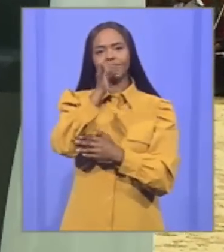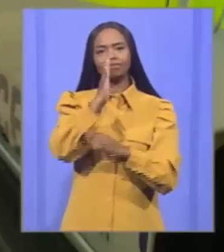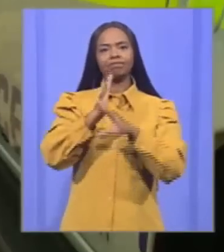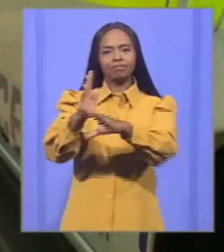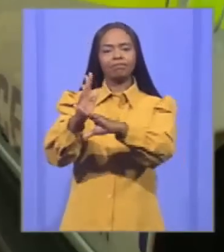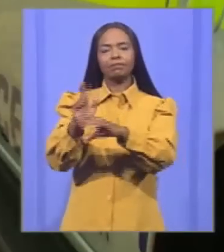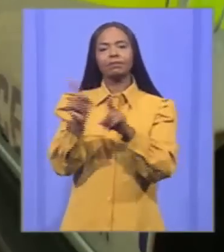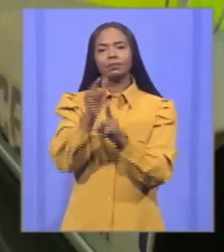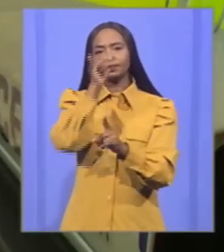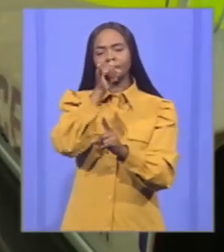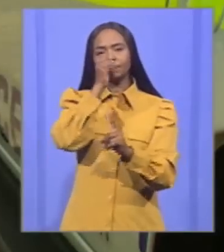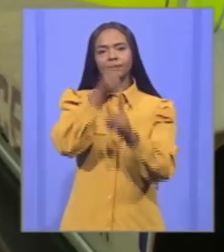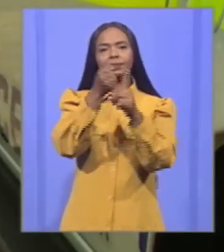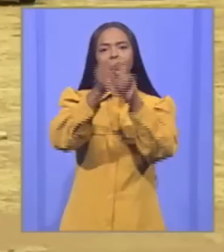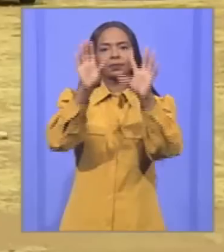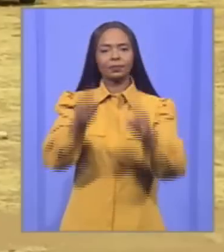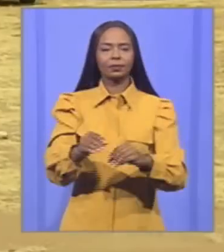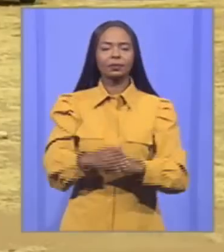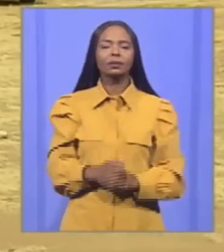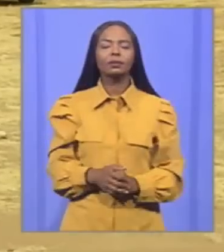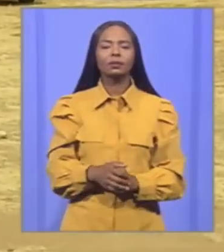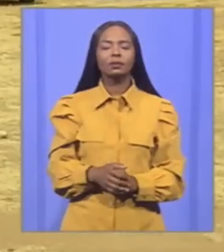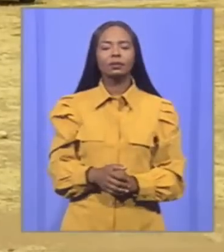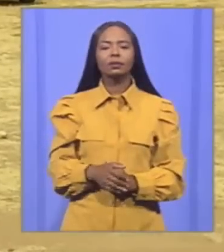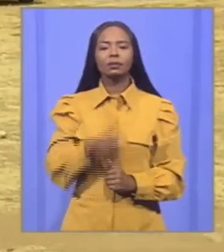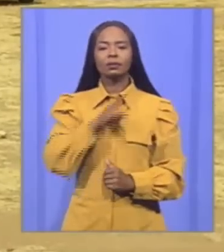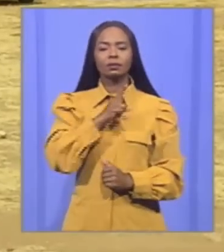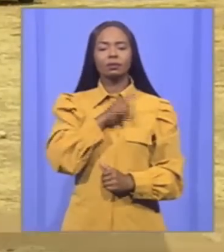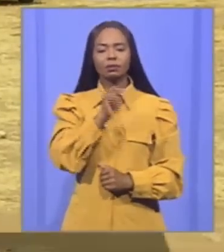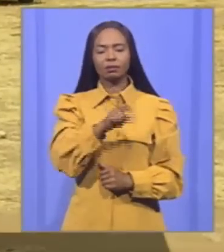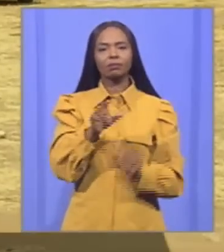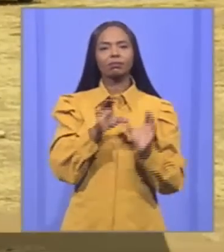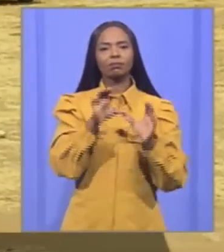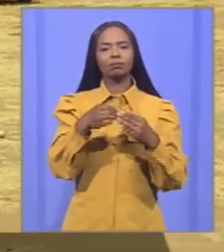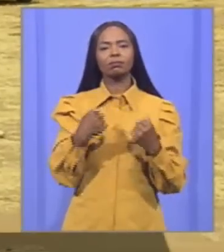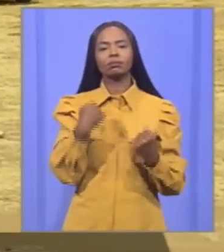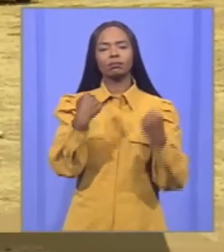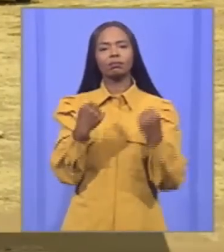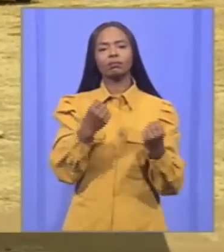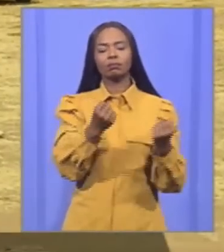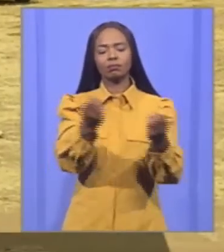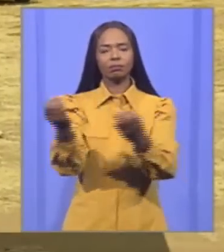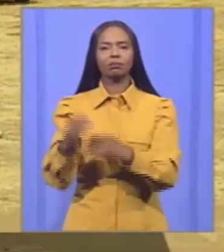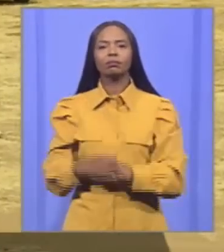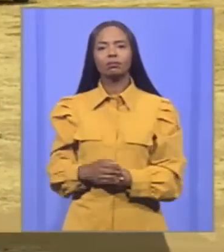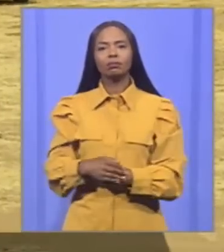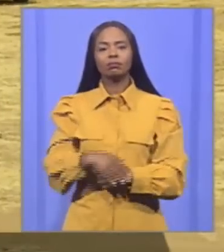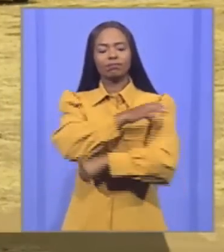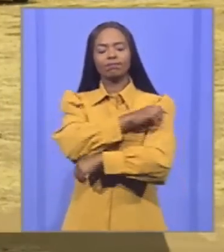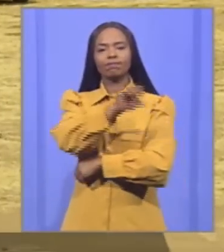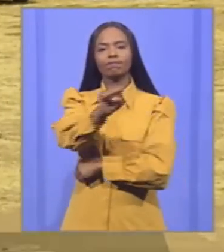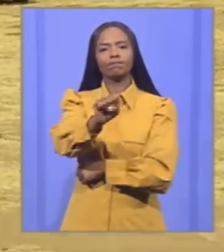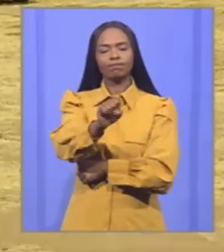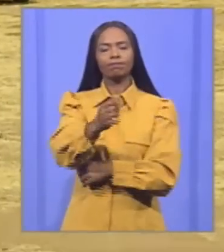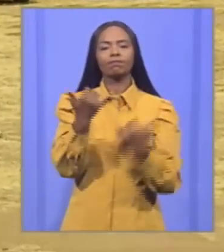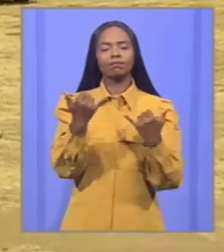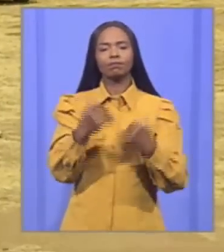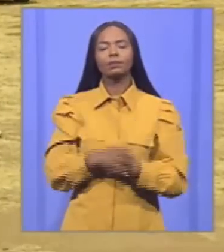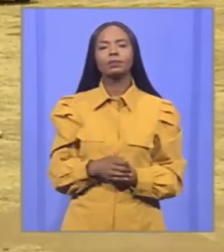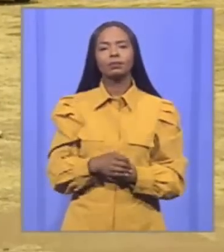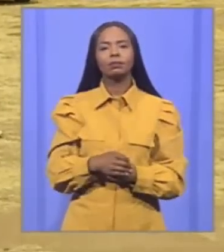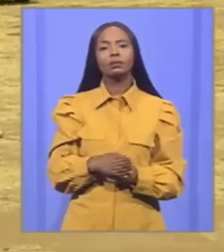paseka le ka paka ya ditlhopho. It's another way of saying we are showing our strength. We are approaching Easter weekend,